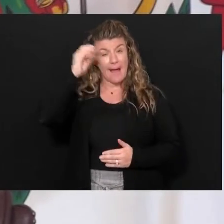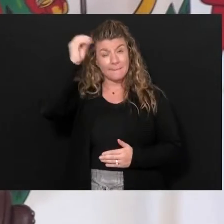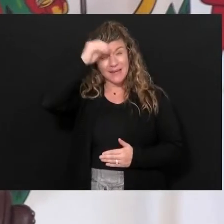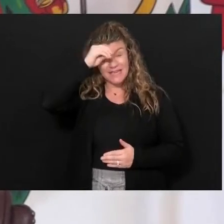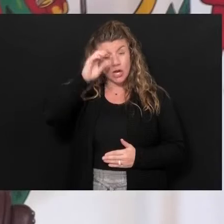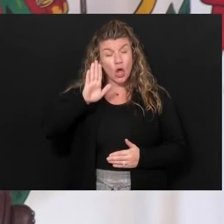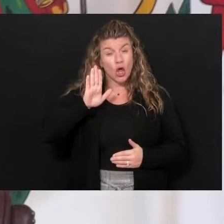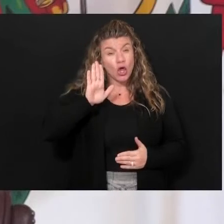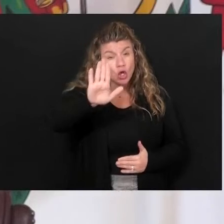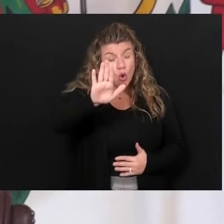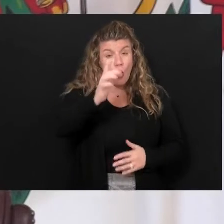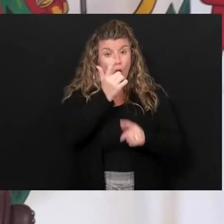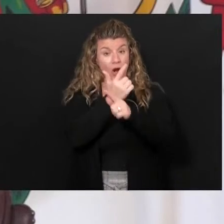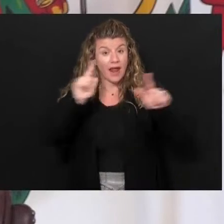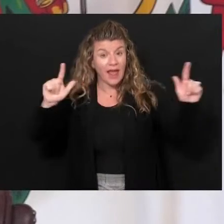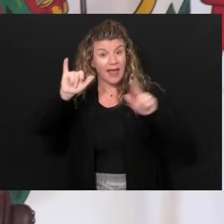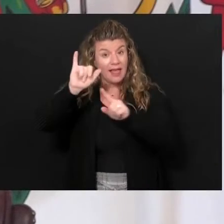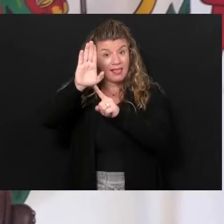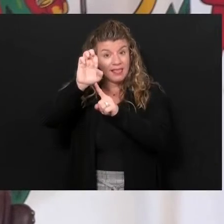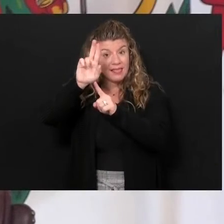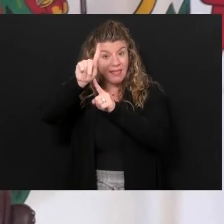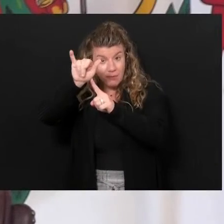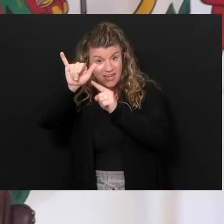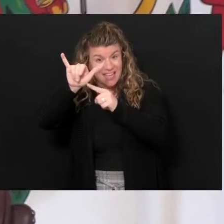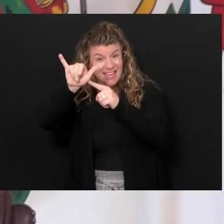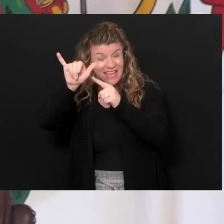liberty does not